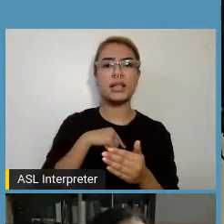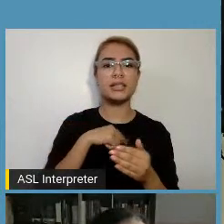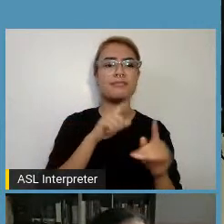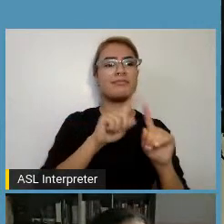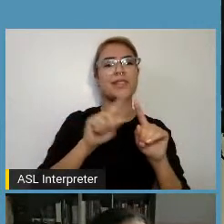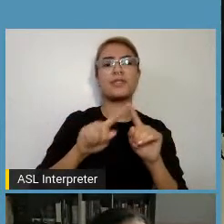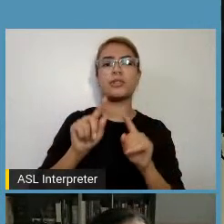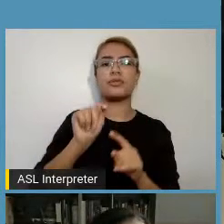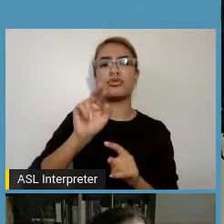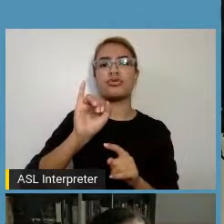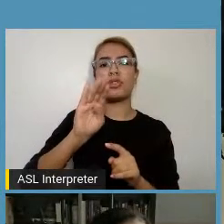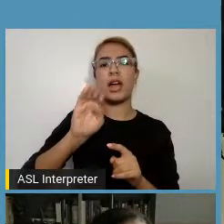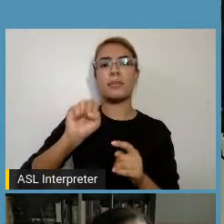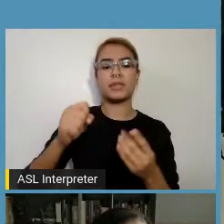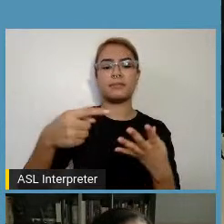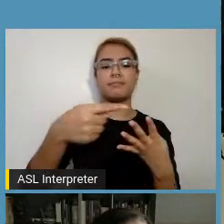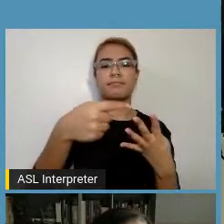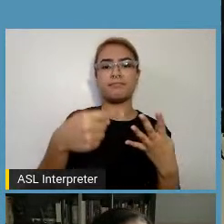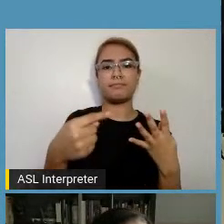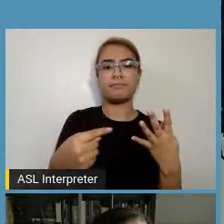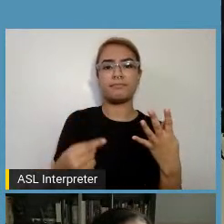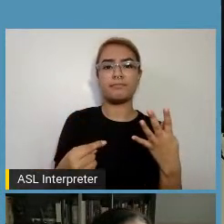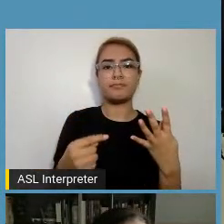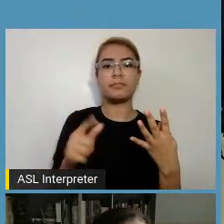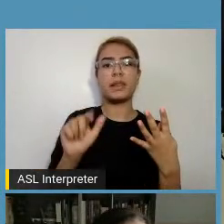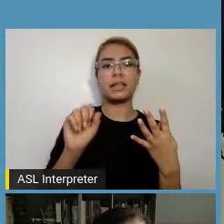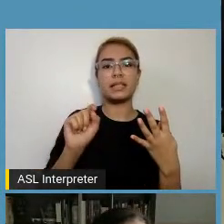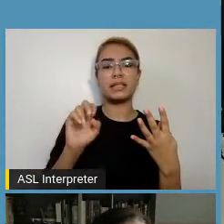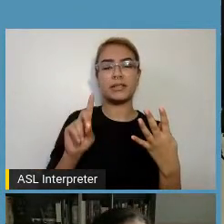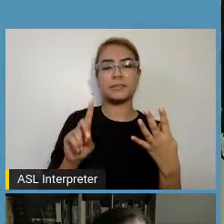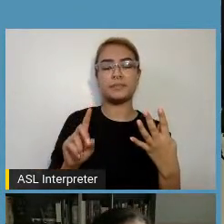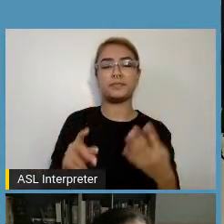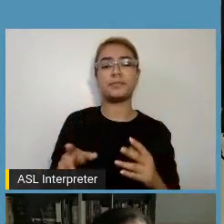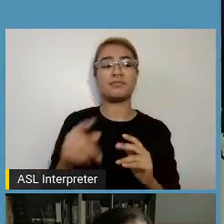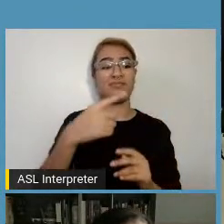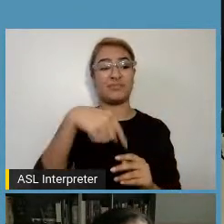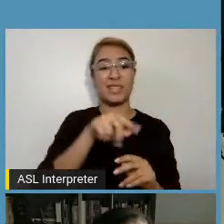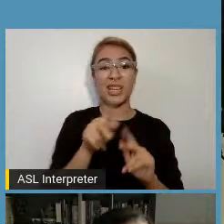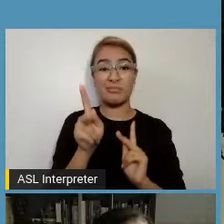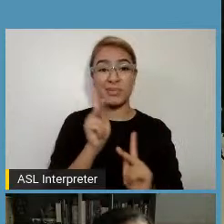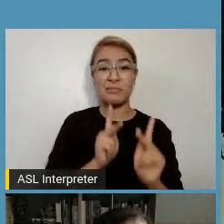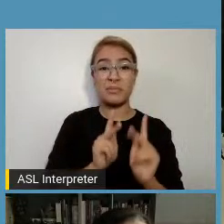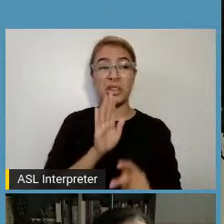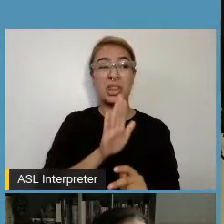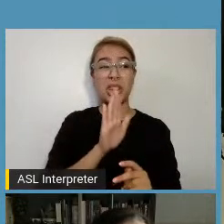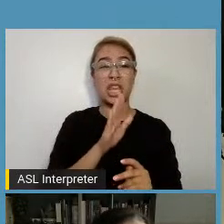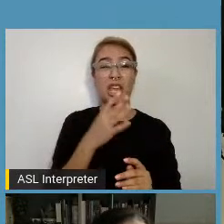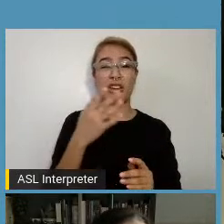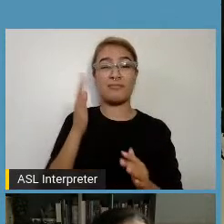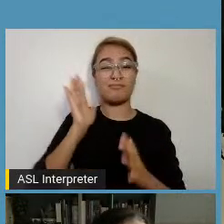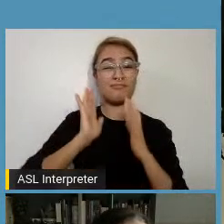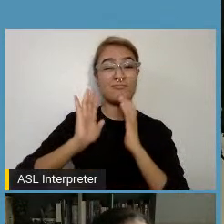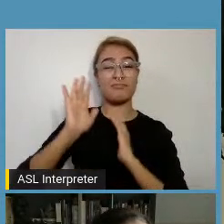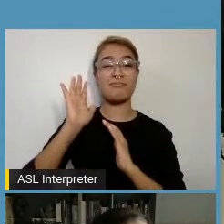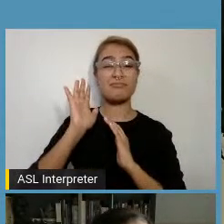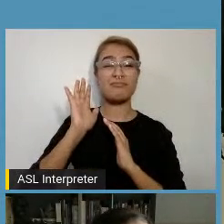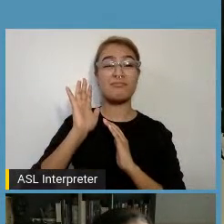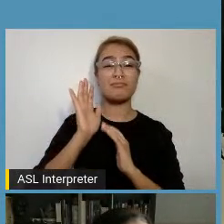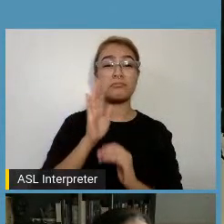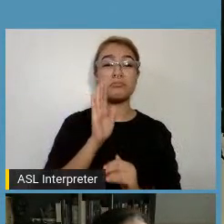Goshutes, Paiutes, Shoshone, Navajo, and Hopi peoples and their ancestors. It has been their stewardship for